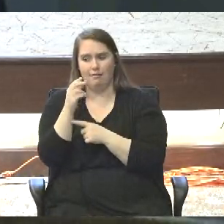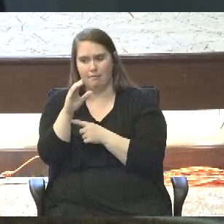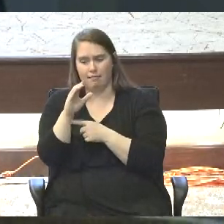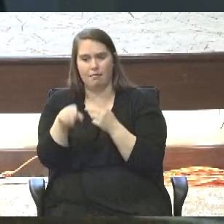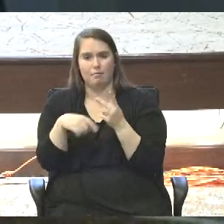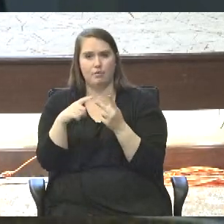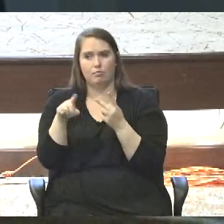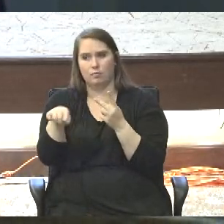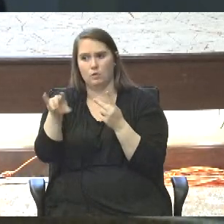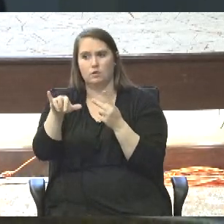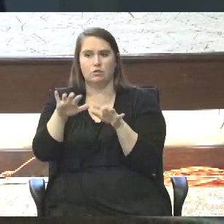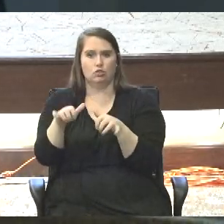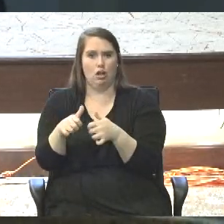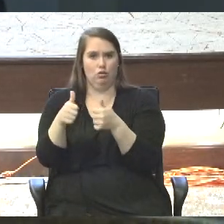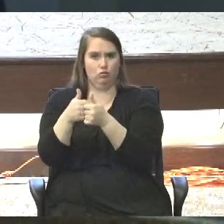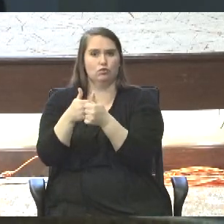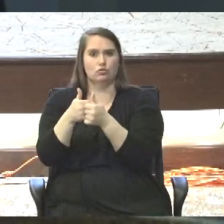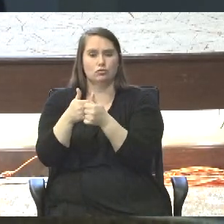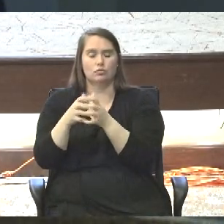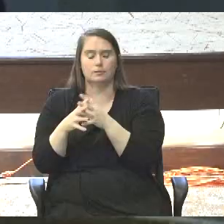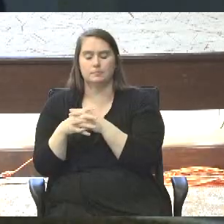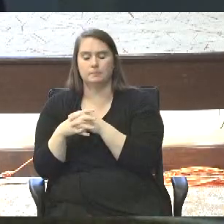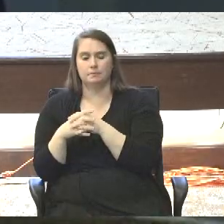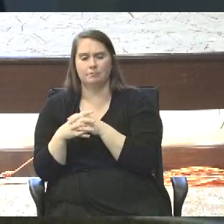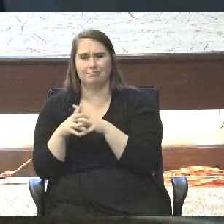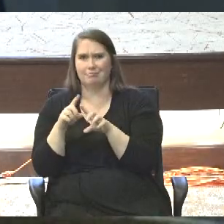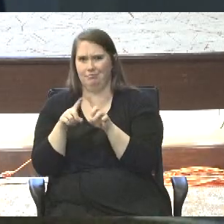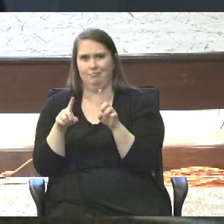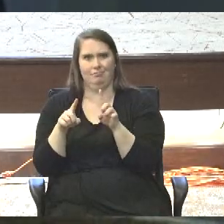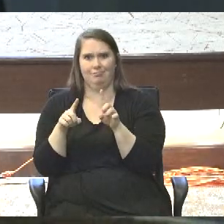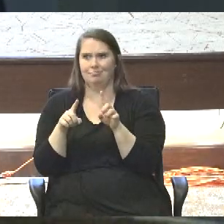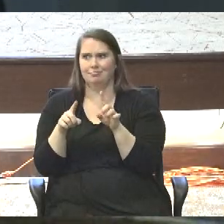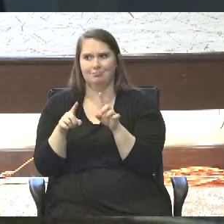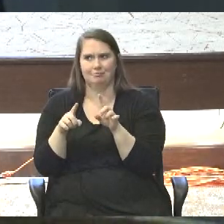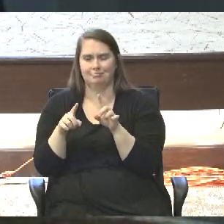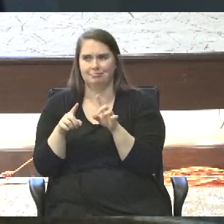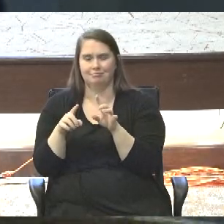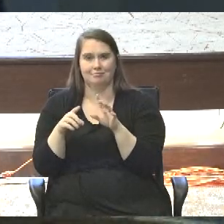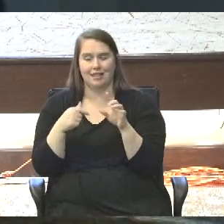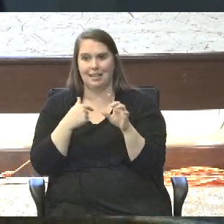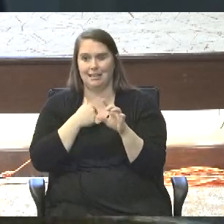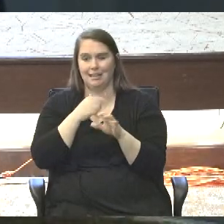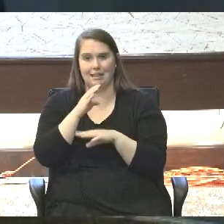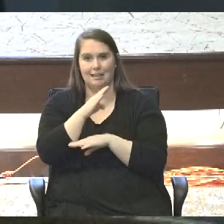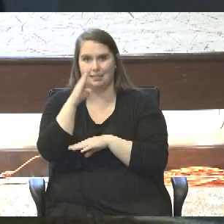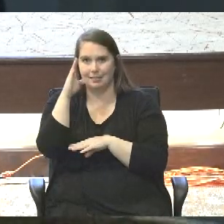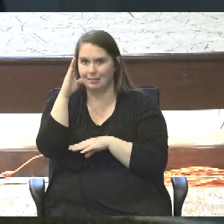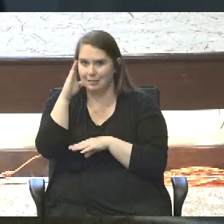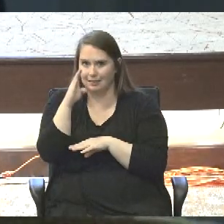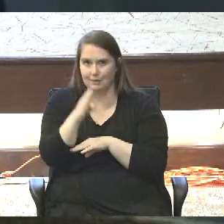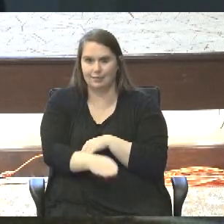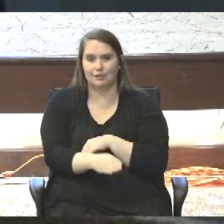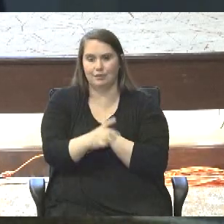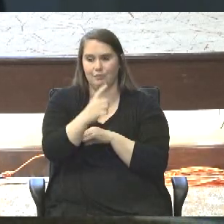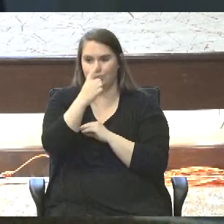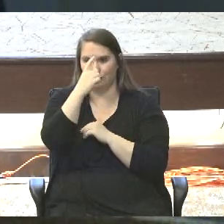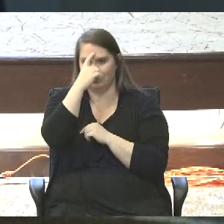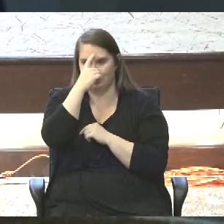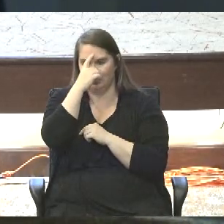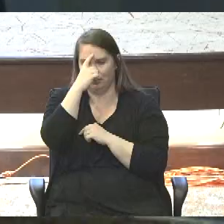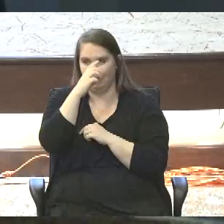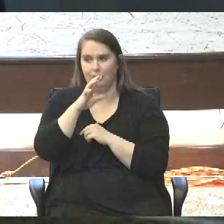kids. But never, never, never did I think or even